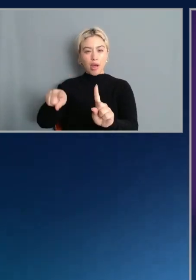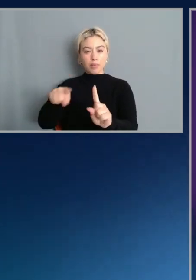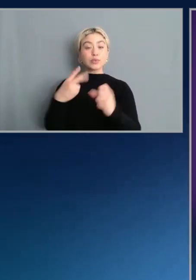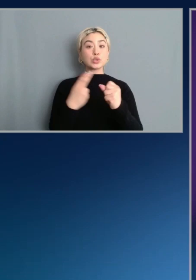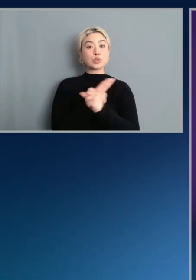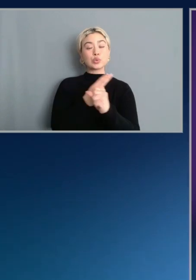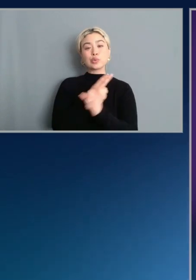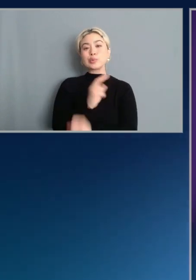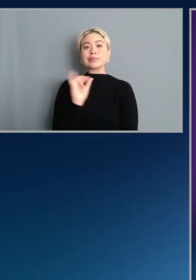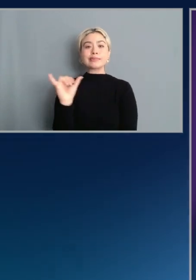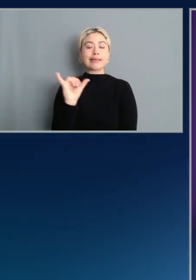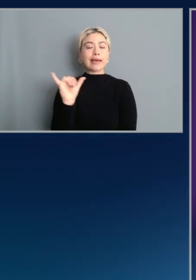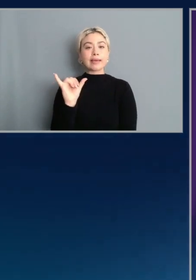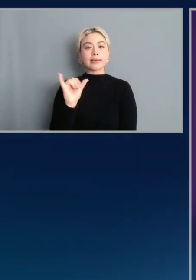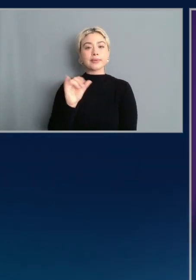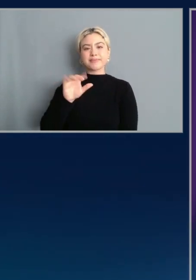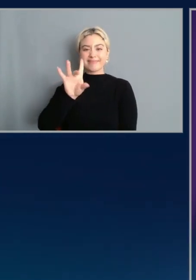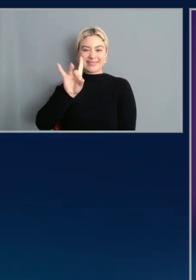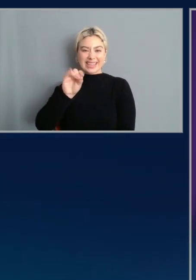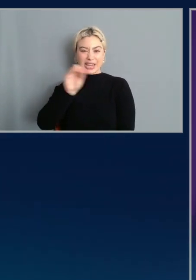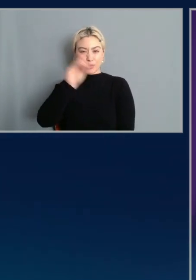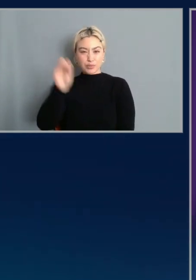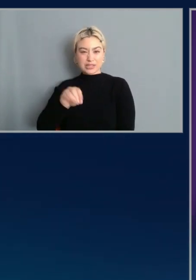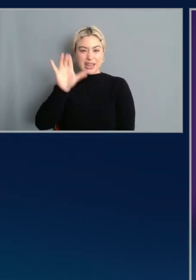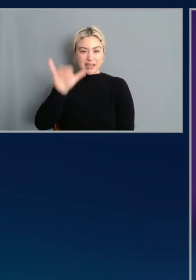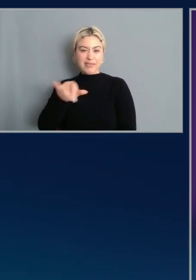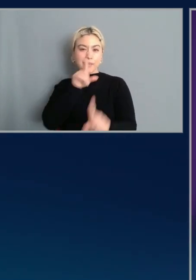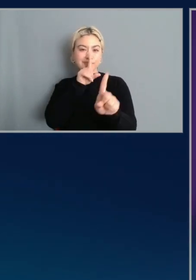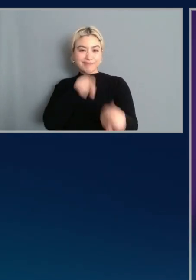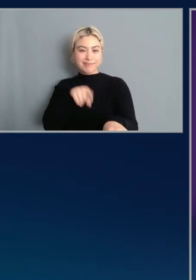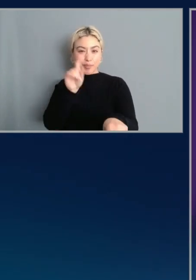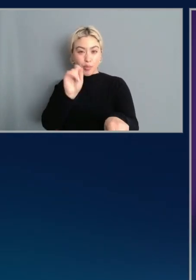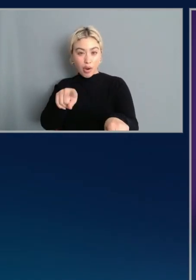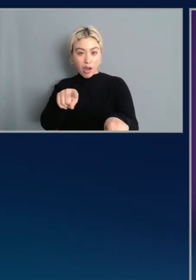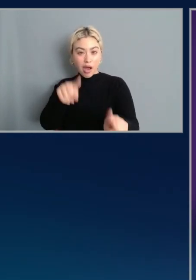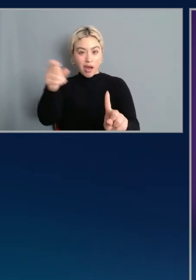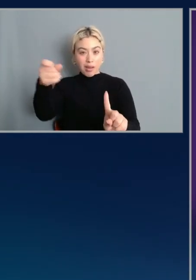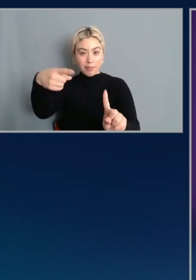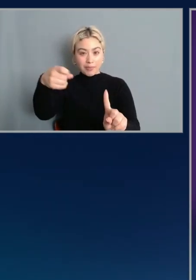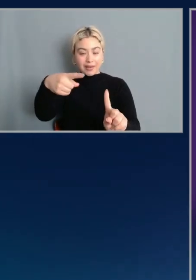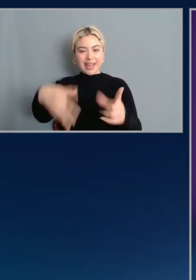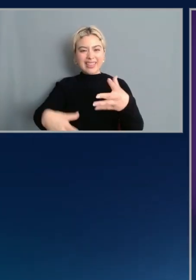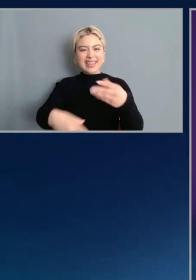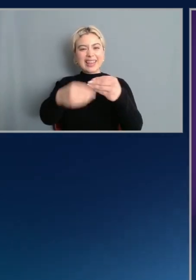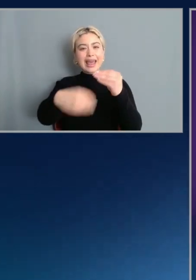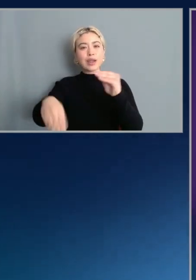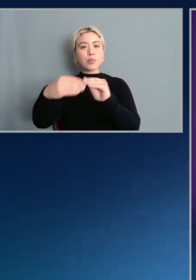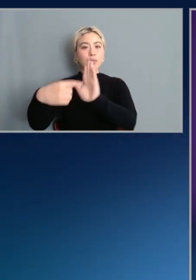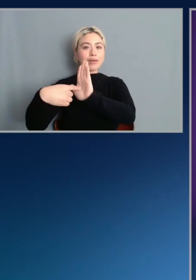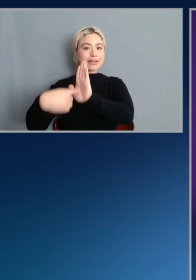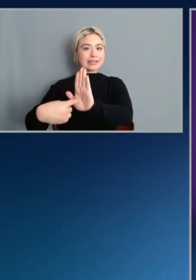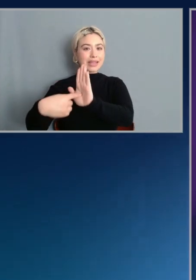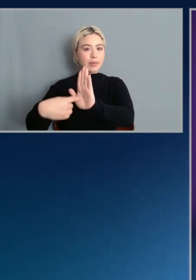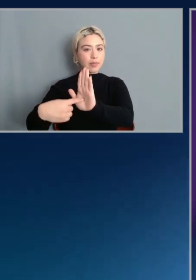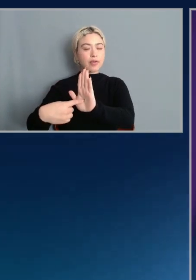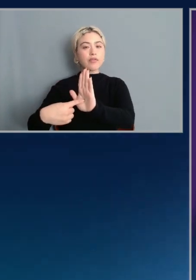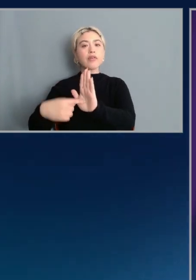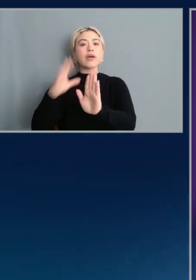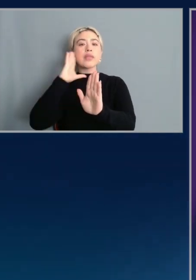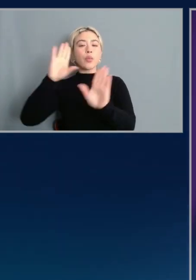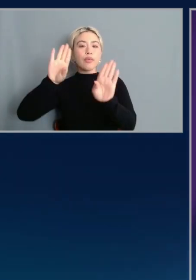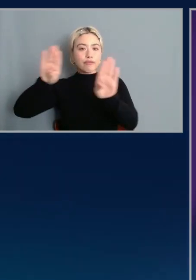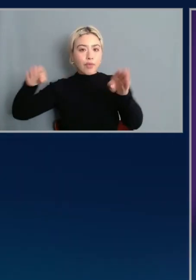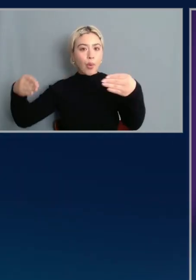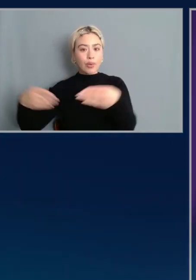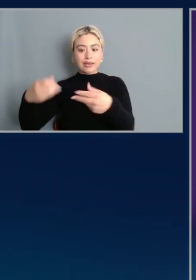like 80% of that prompt, I would say, and then just add a couple different examples of few-shot prompting that focus